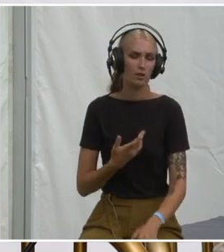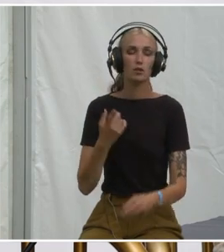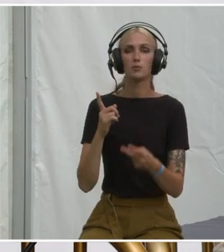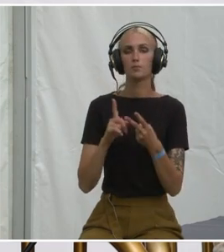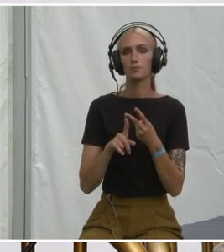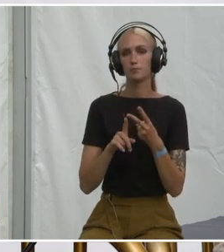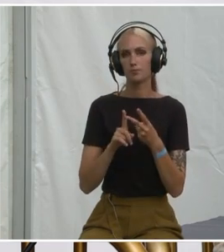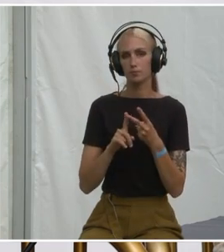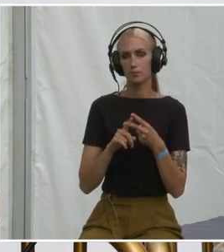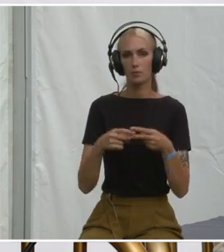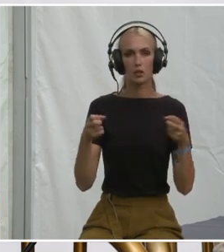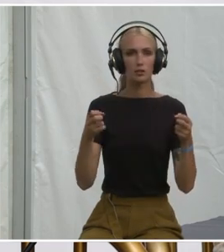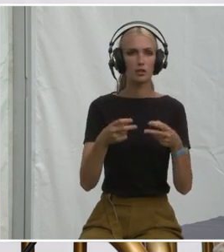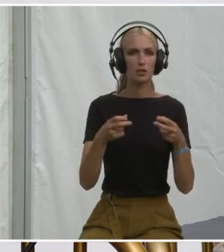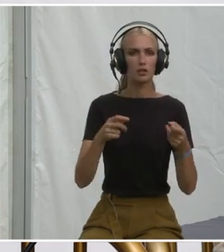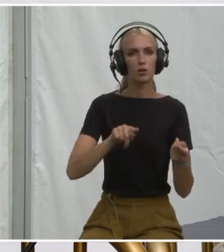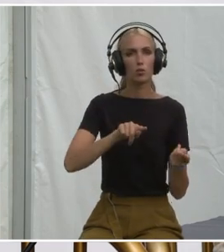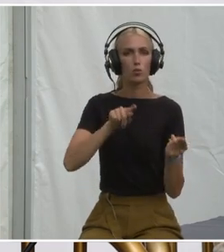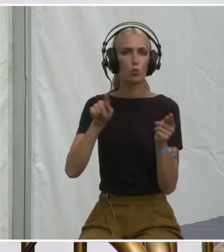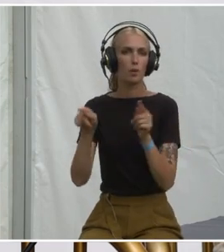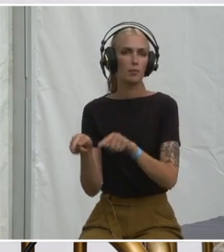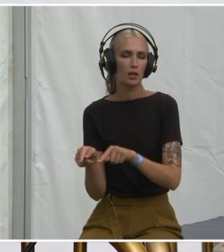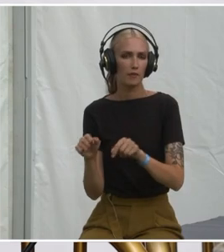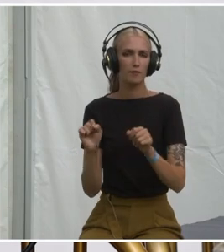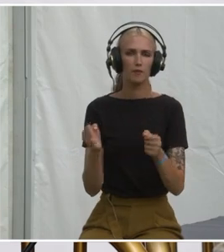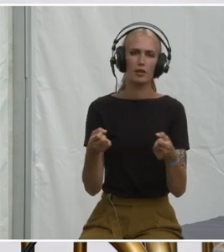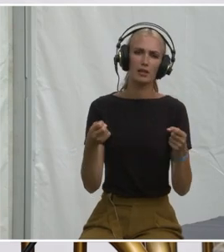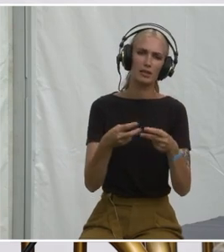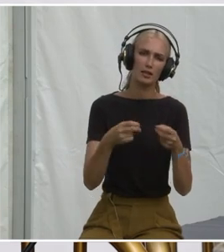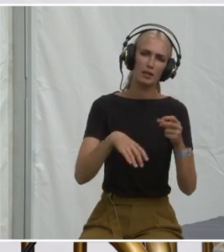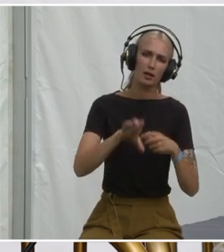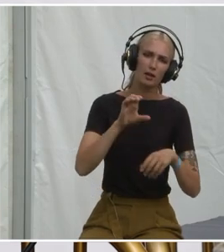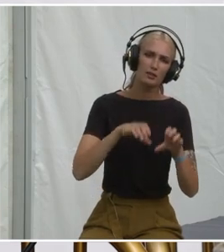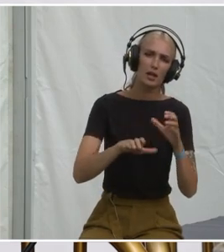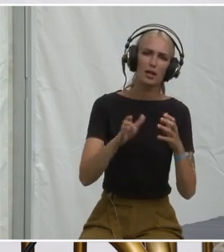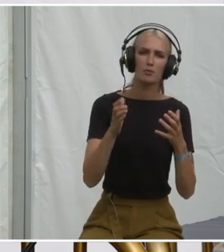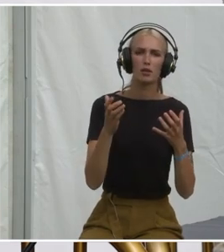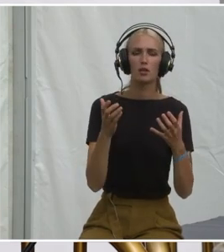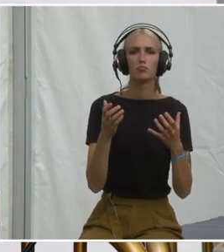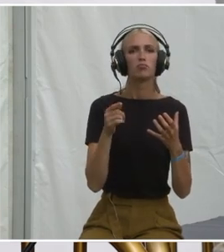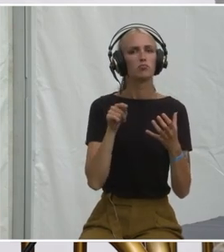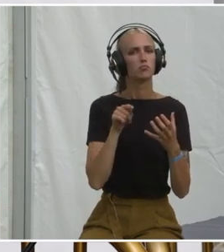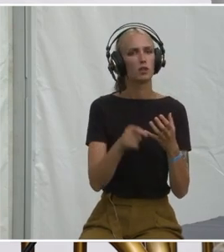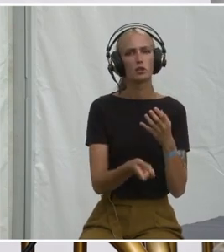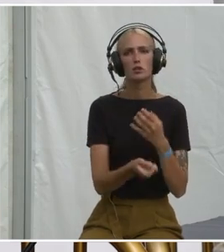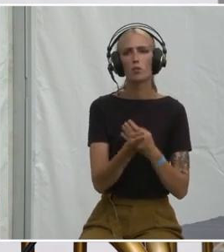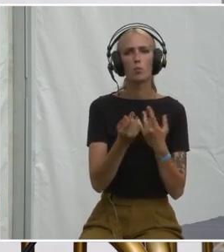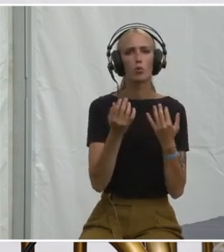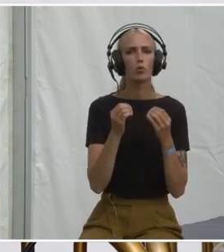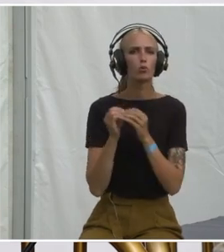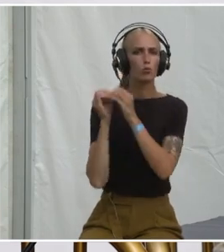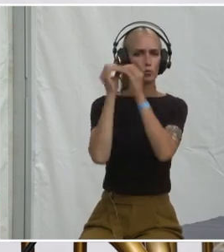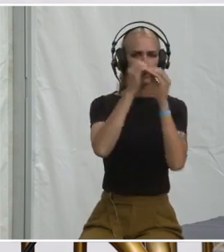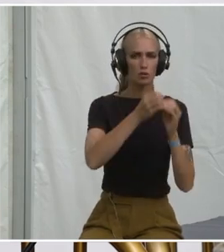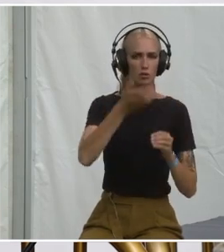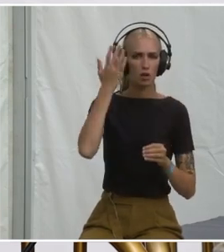digital transformation or transition or digitalization and migration, relates to 10 years ago, especially